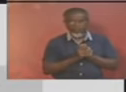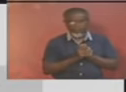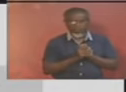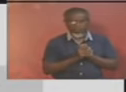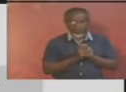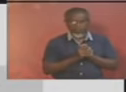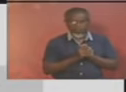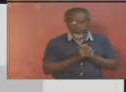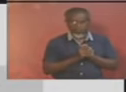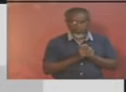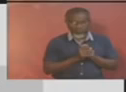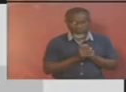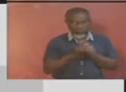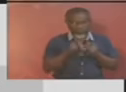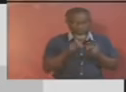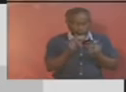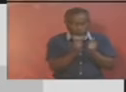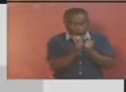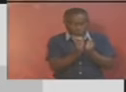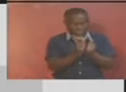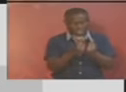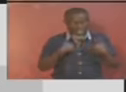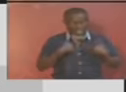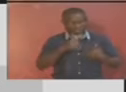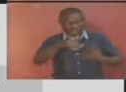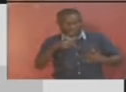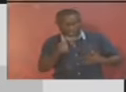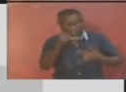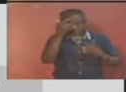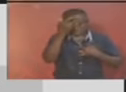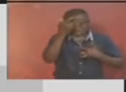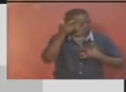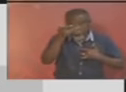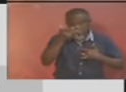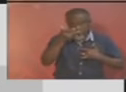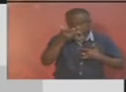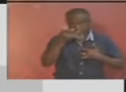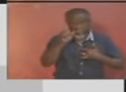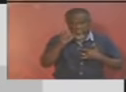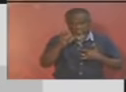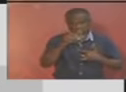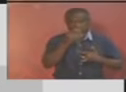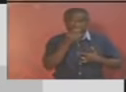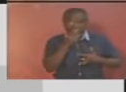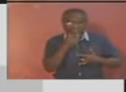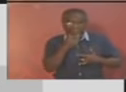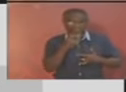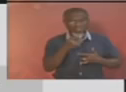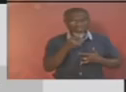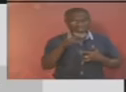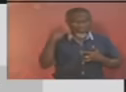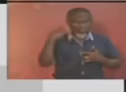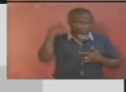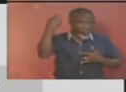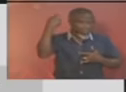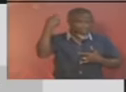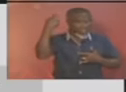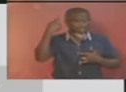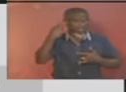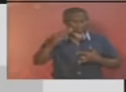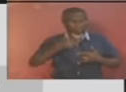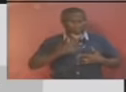Again, those with comorbidities. Comorbidities being illnesses, for example, diabetes, hypertension,